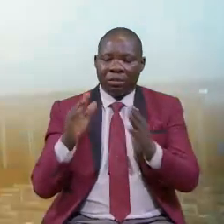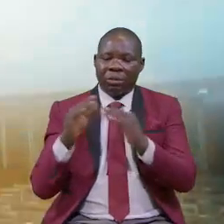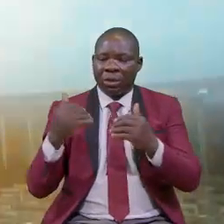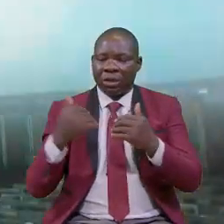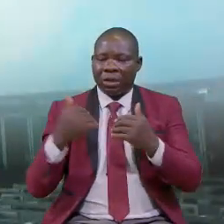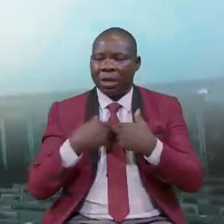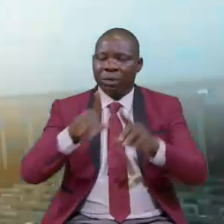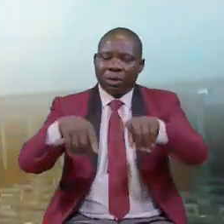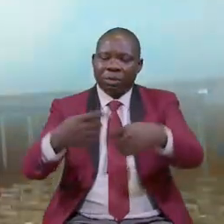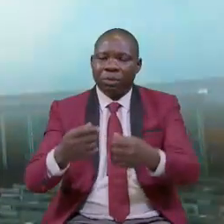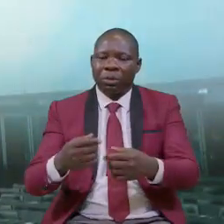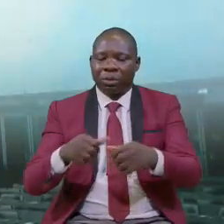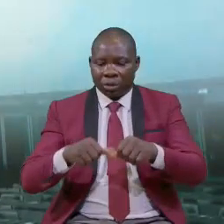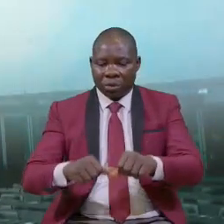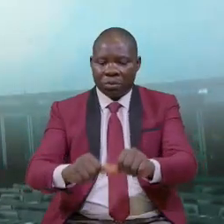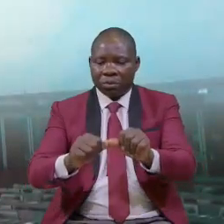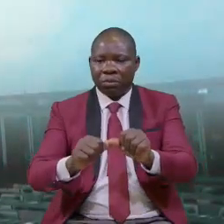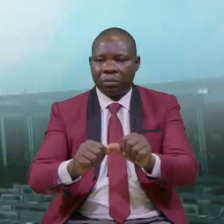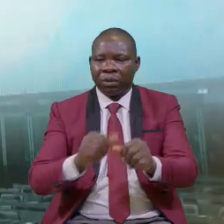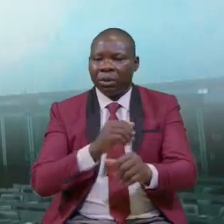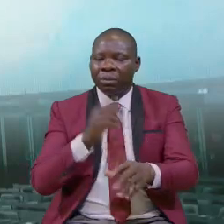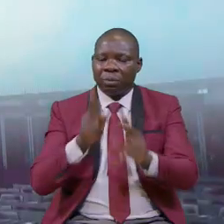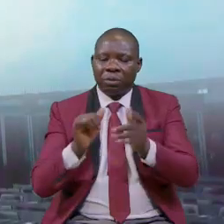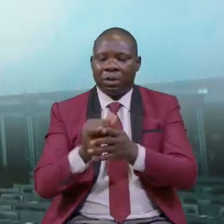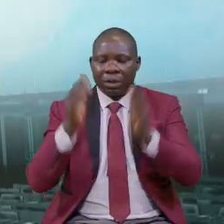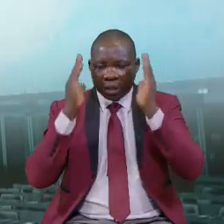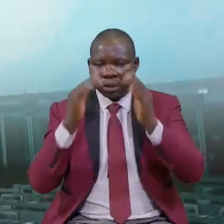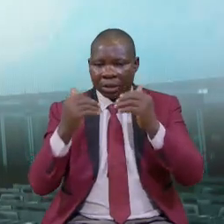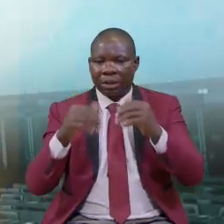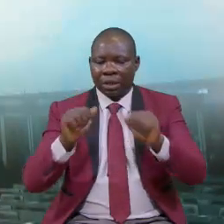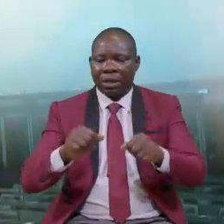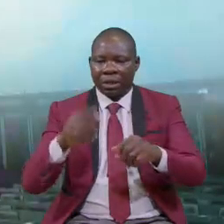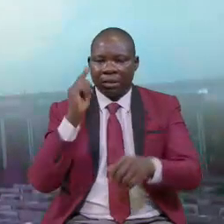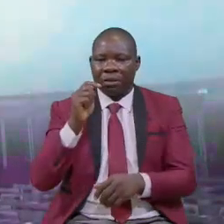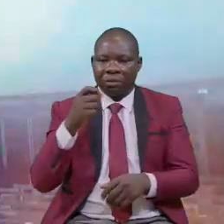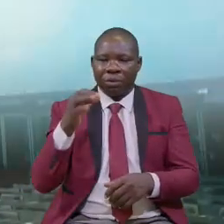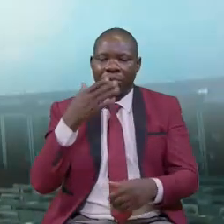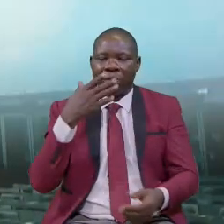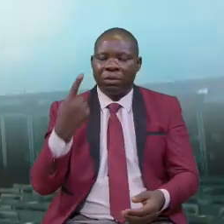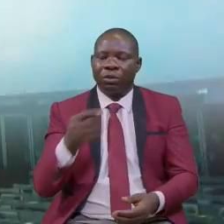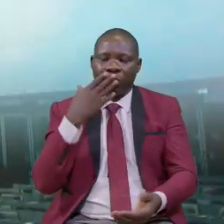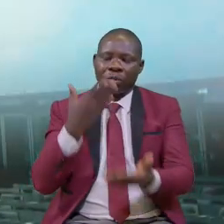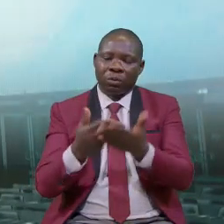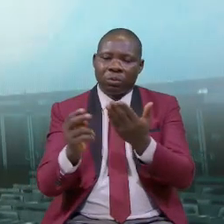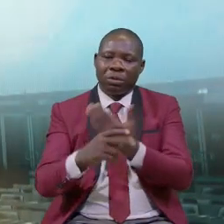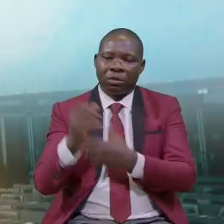who had attended are testified of the goodness of God upon their lives.